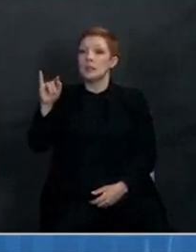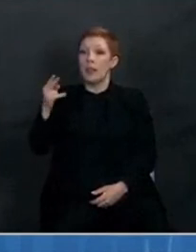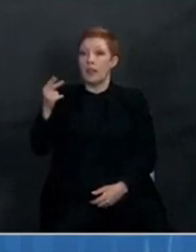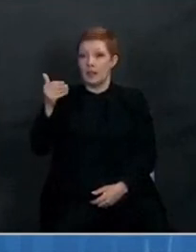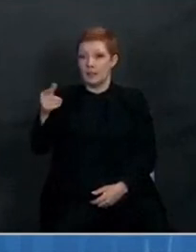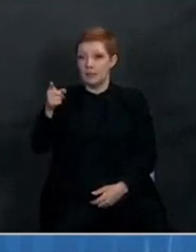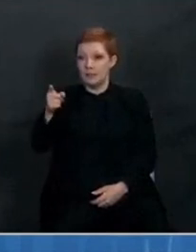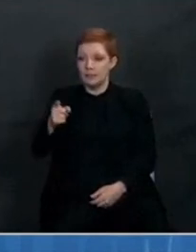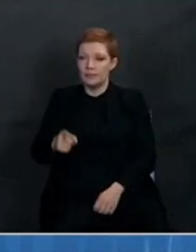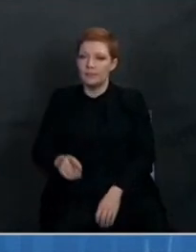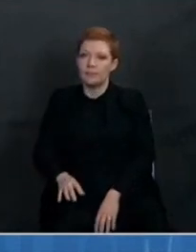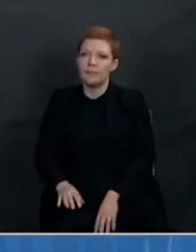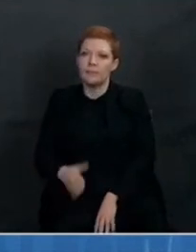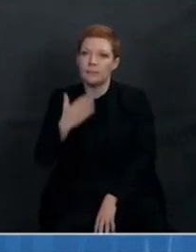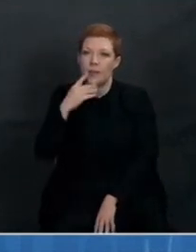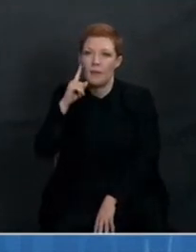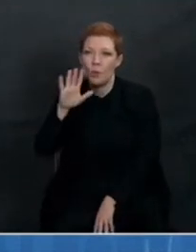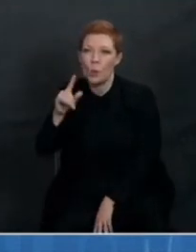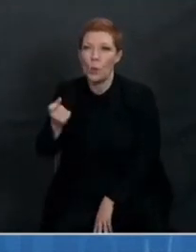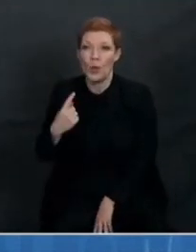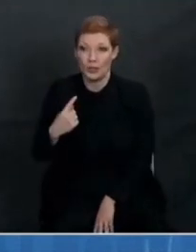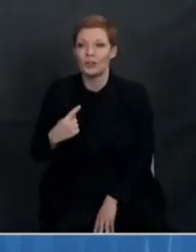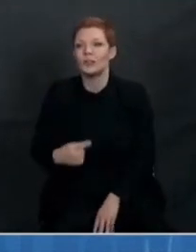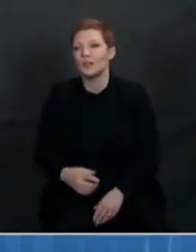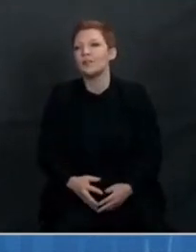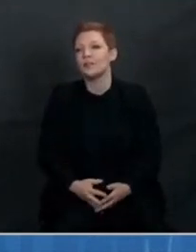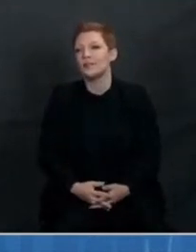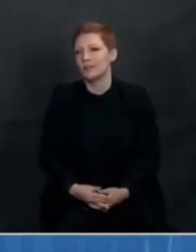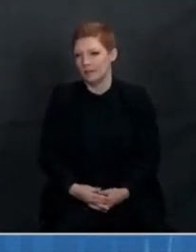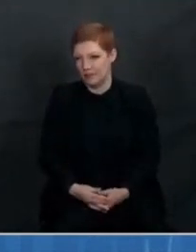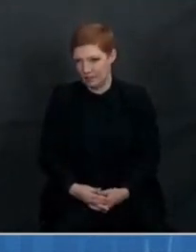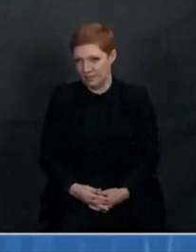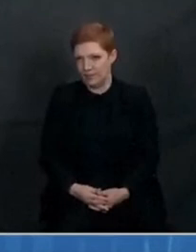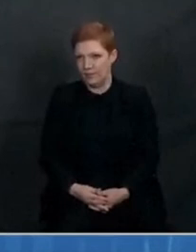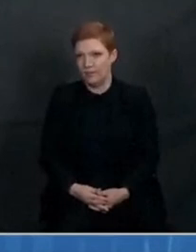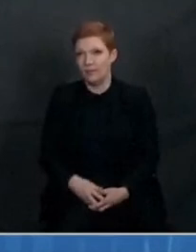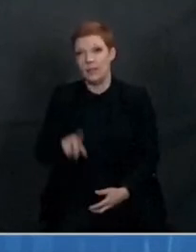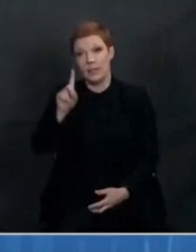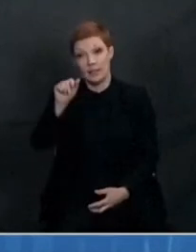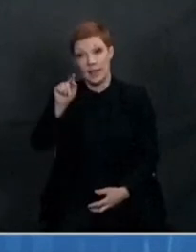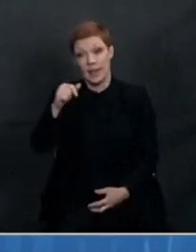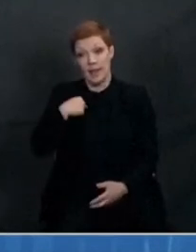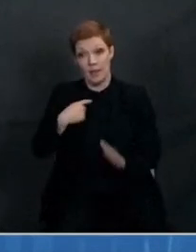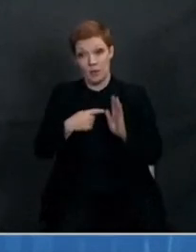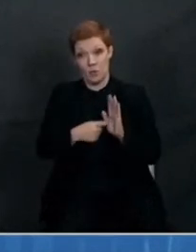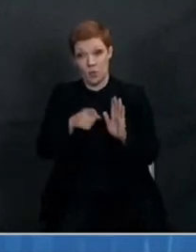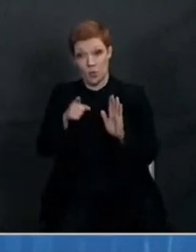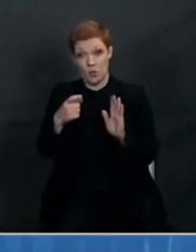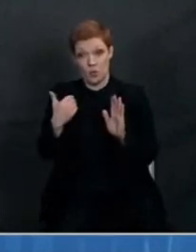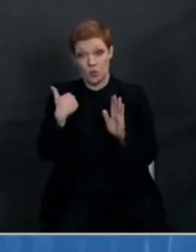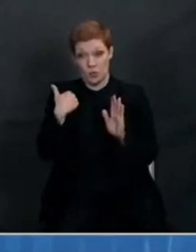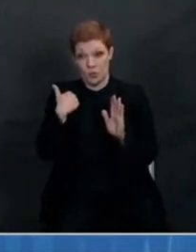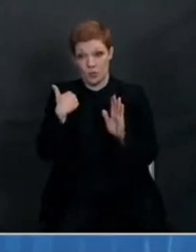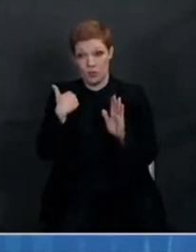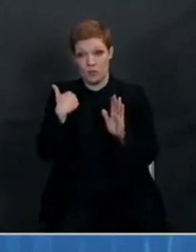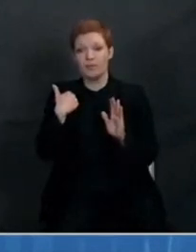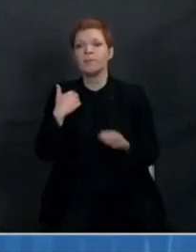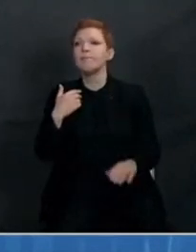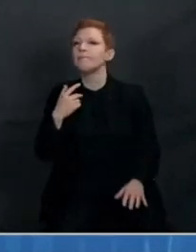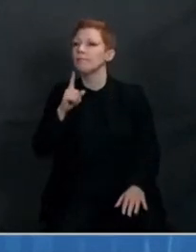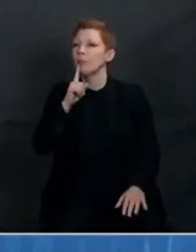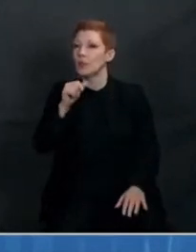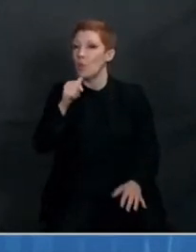Thank you so much for the question. So, you know, the data that I showed is that we really, you know, don't have as